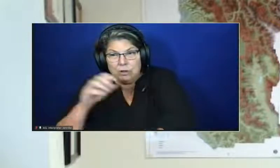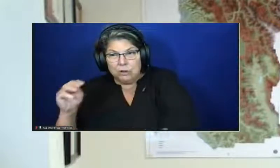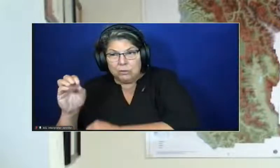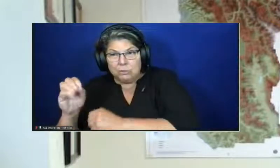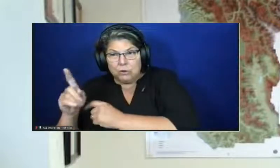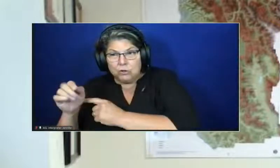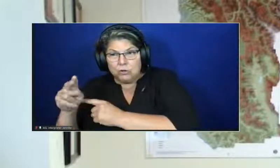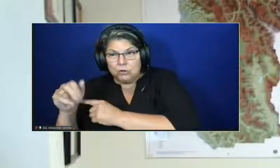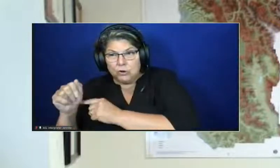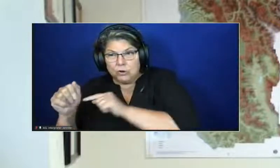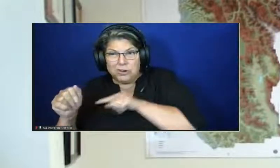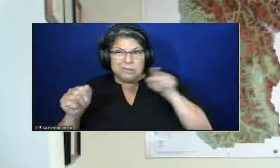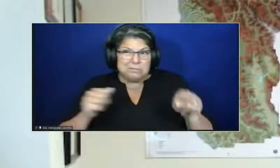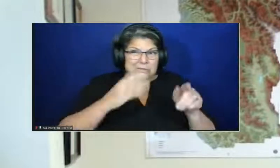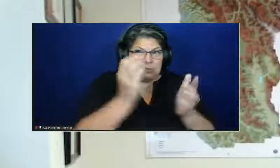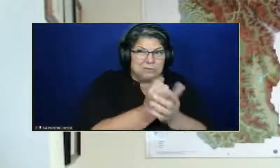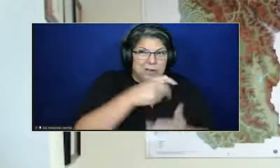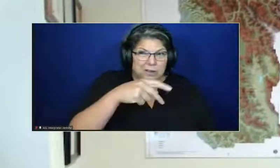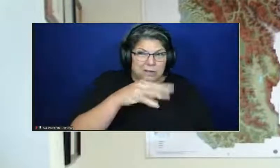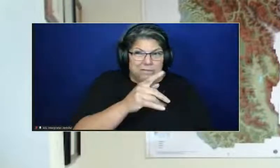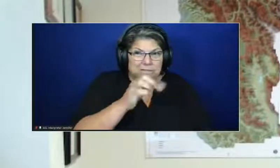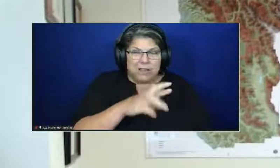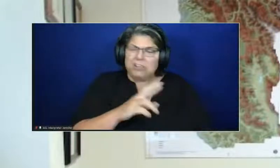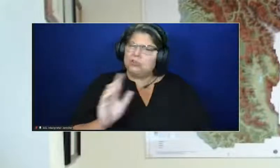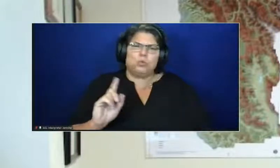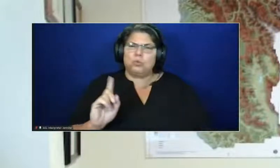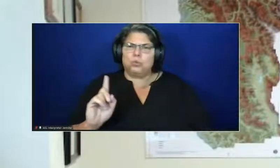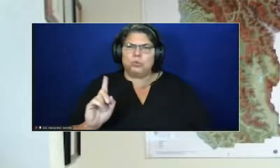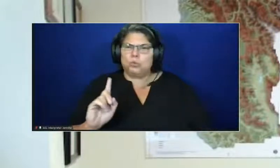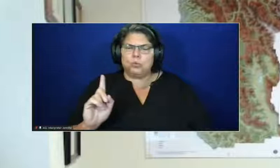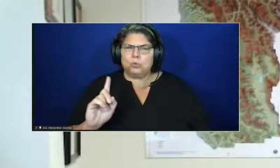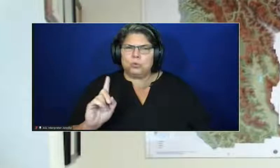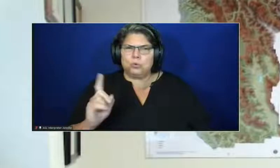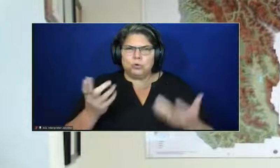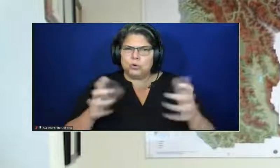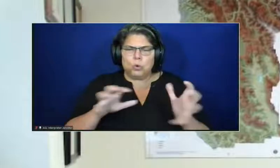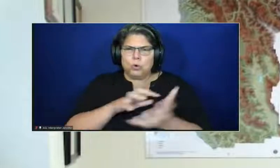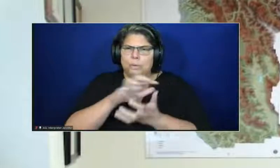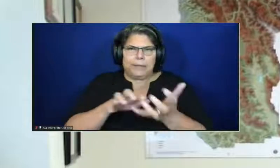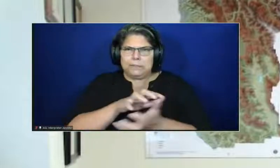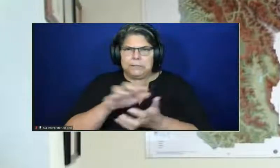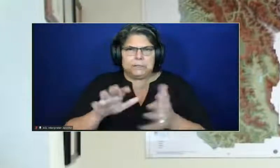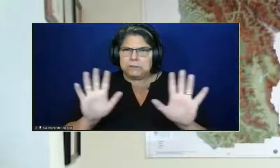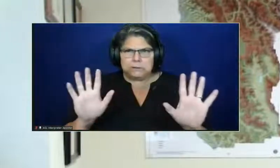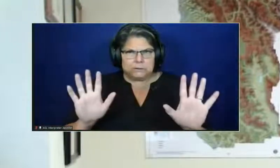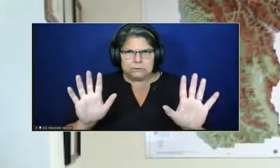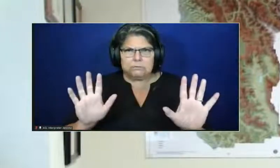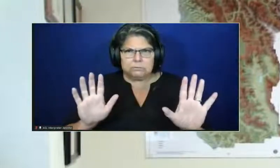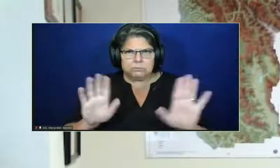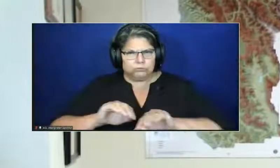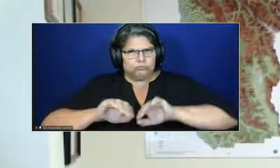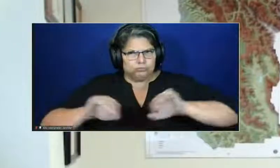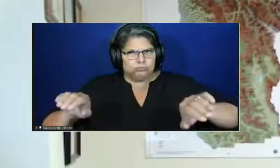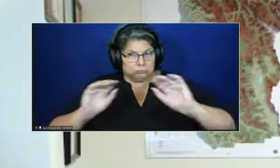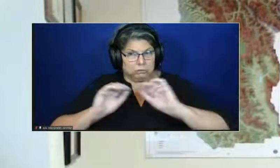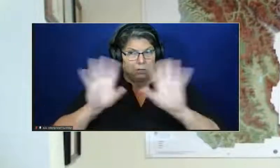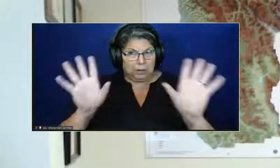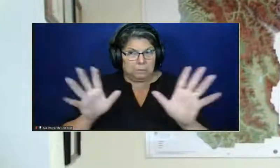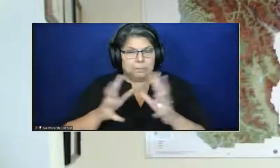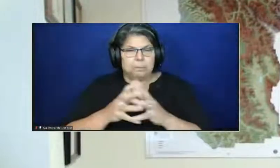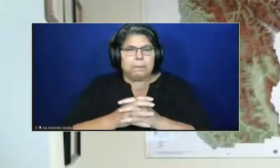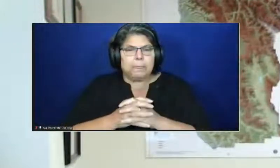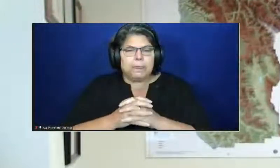even after October 15th to someone who's had their primary series with Pfizer. So let's keep that clear.